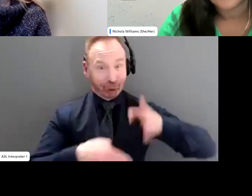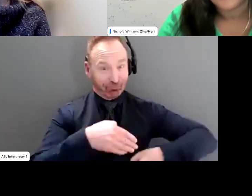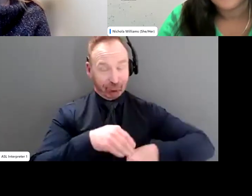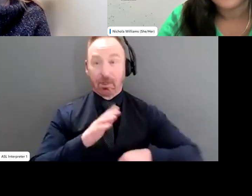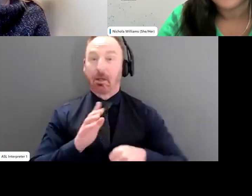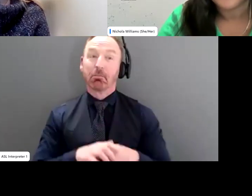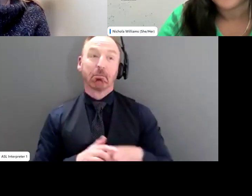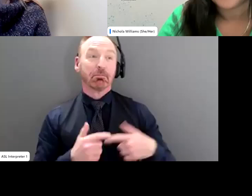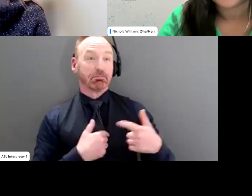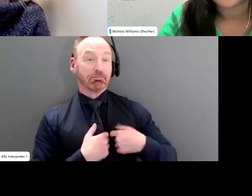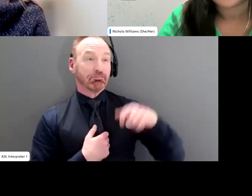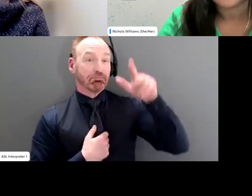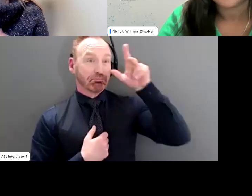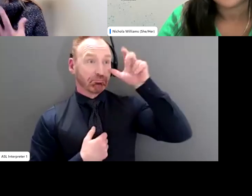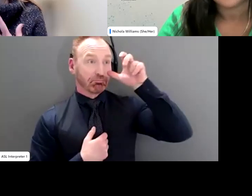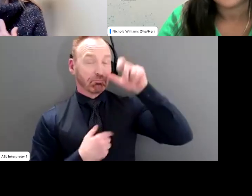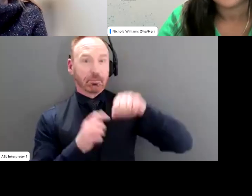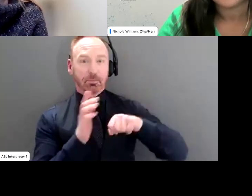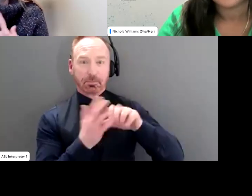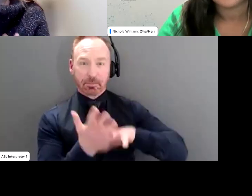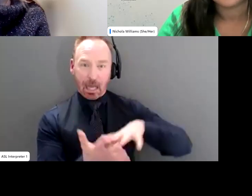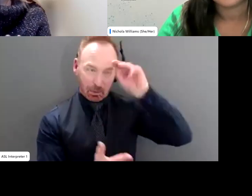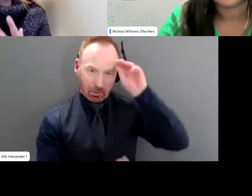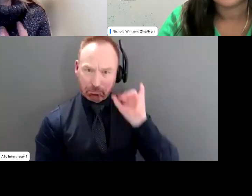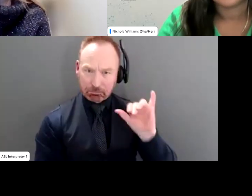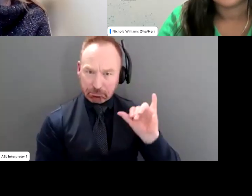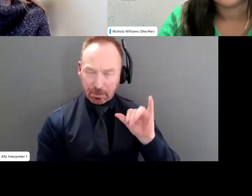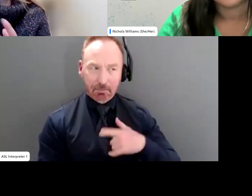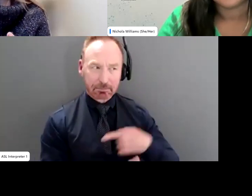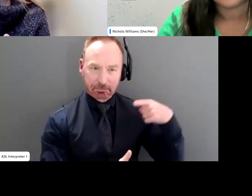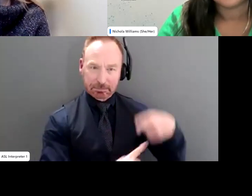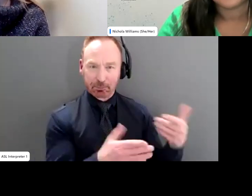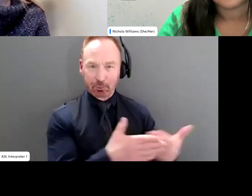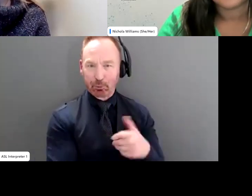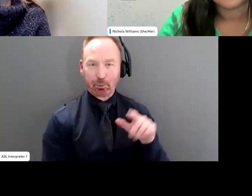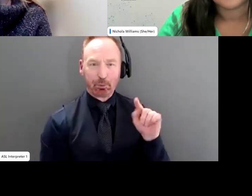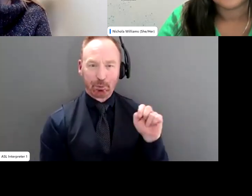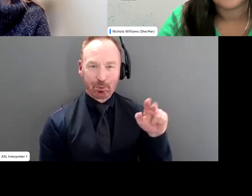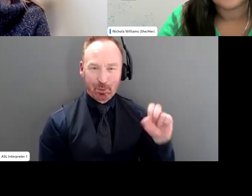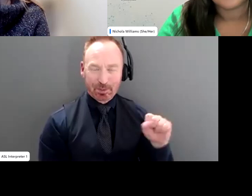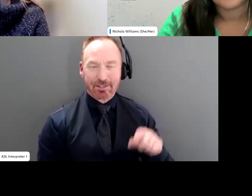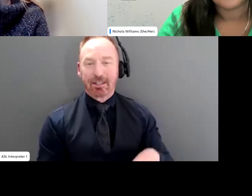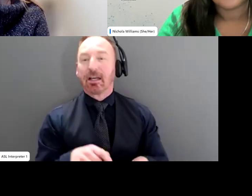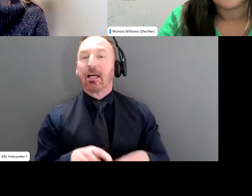well, especially some of the new tools. Both Benedict and I will share that information within the next coming days.